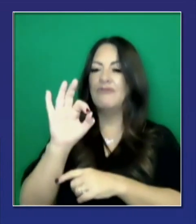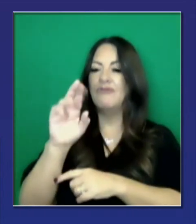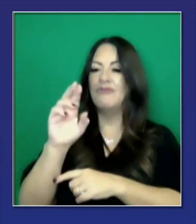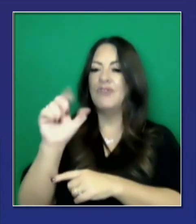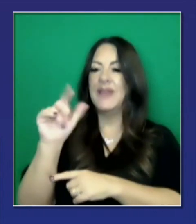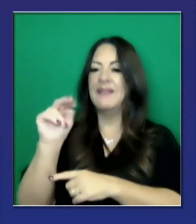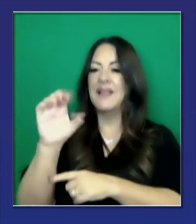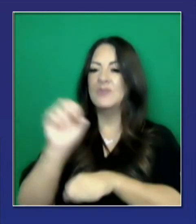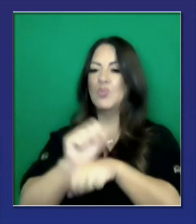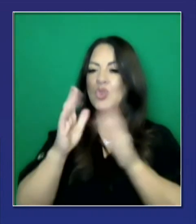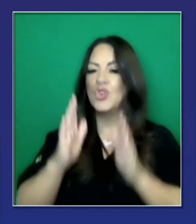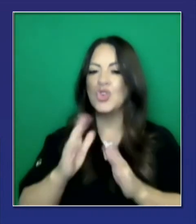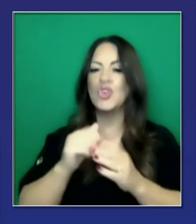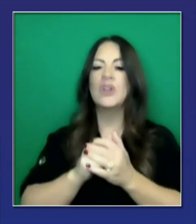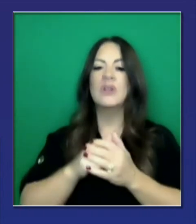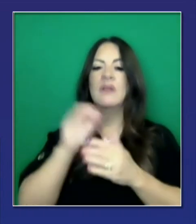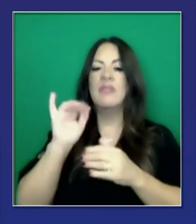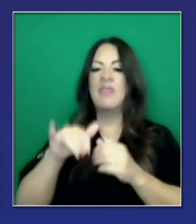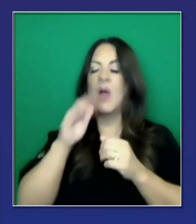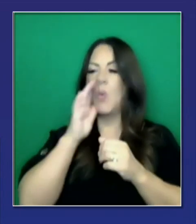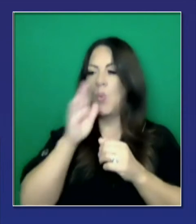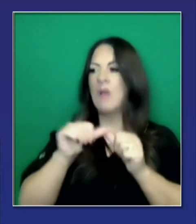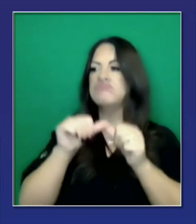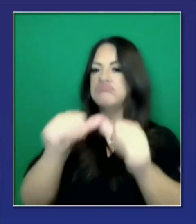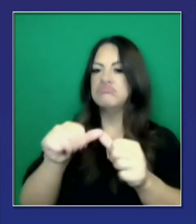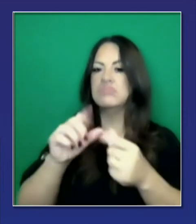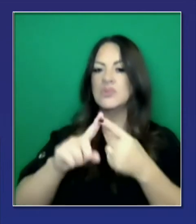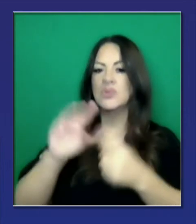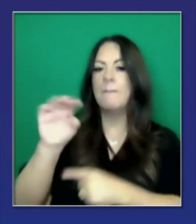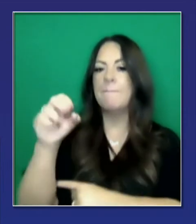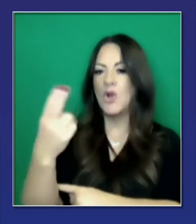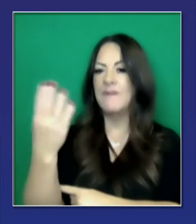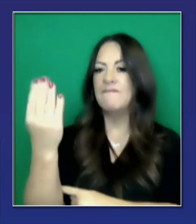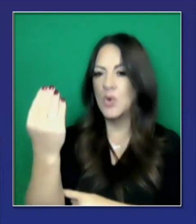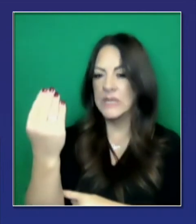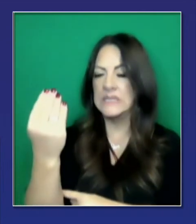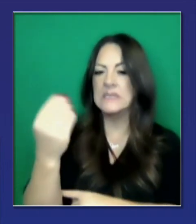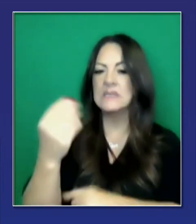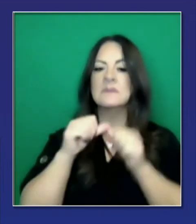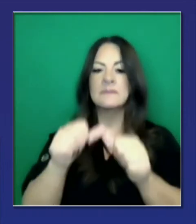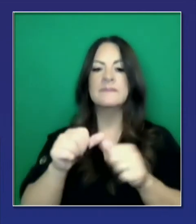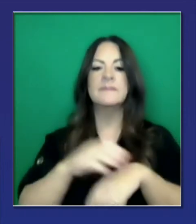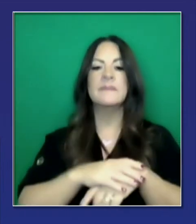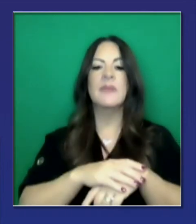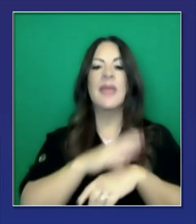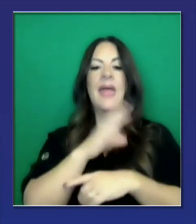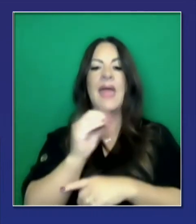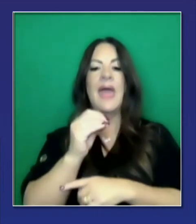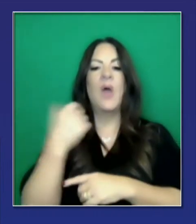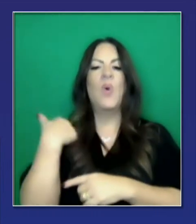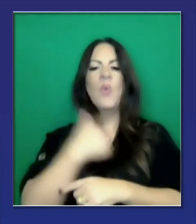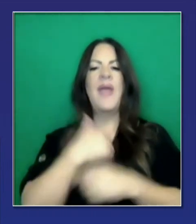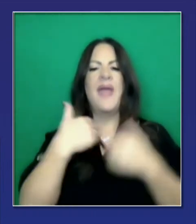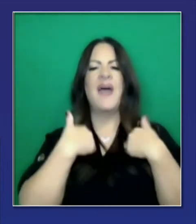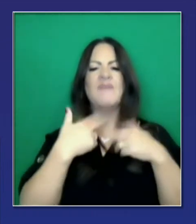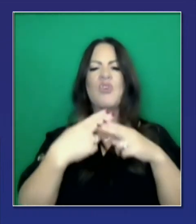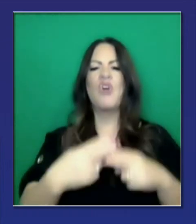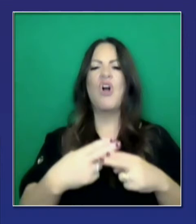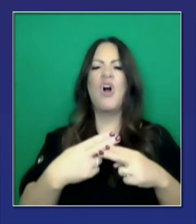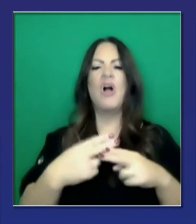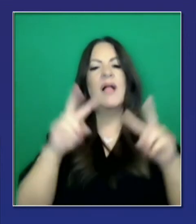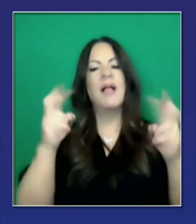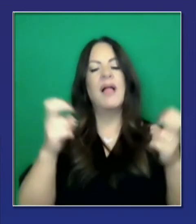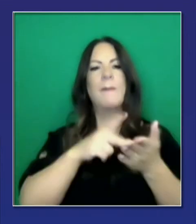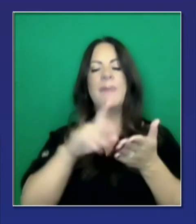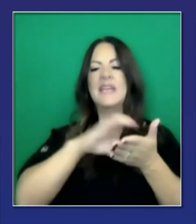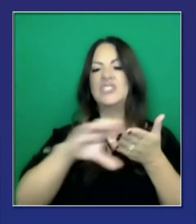PPP program, the Paycheck Protection Program, that gets reopened for small business, fundamental, critical. This on top of the $500 million